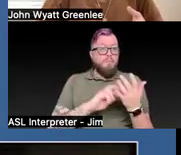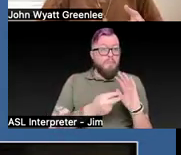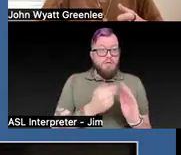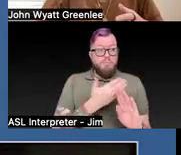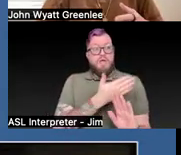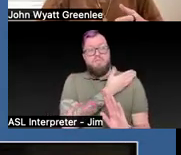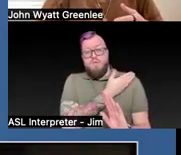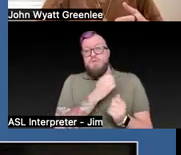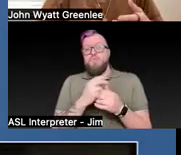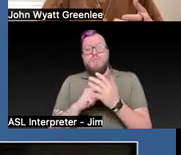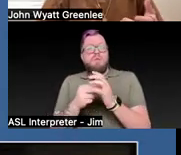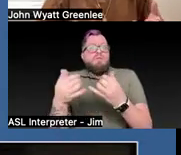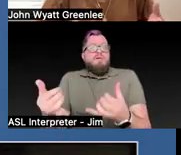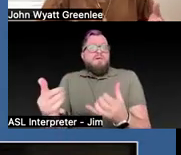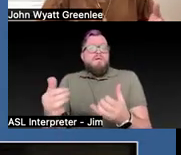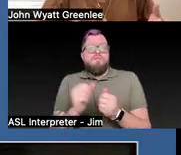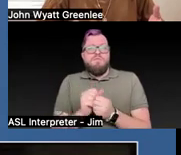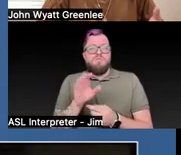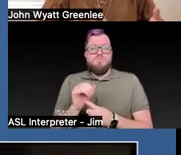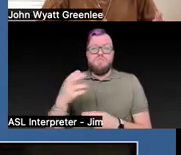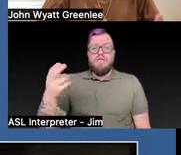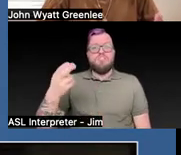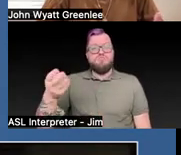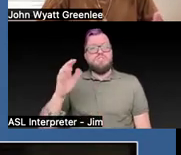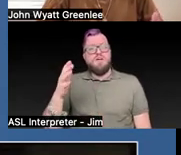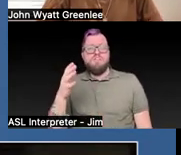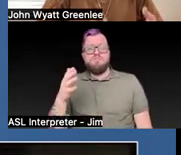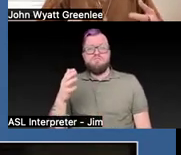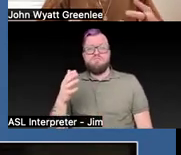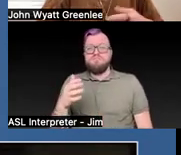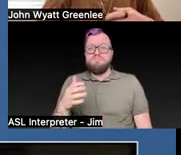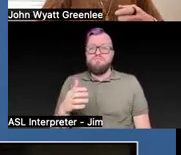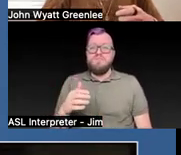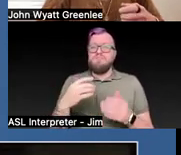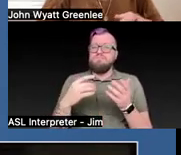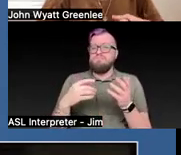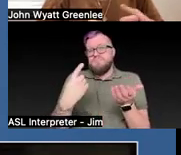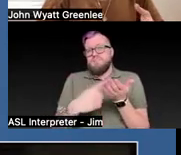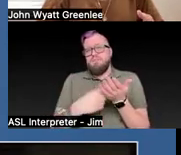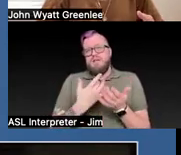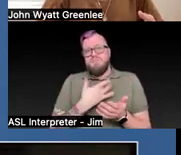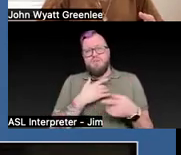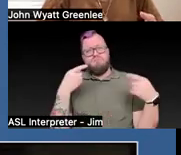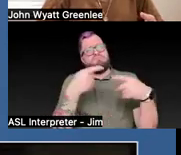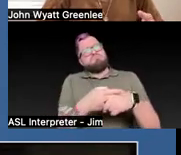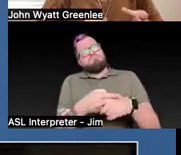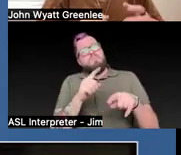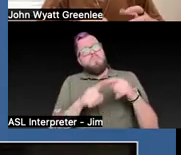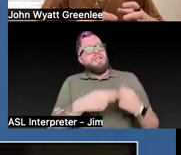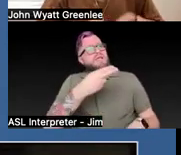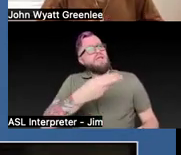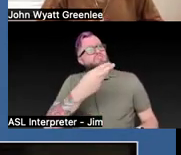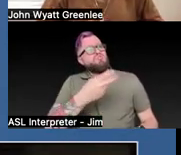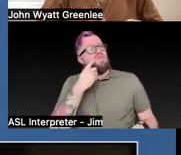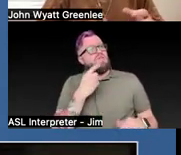And history, as sort of counterintuitive as it seems, history is always about is always sort of a